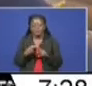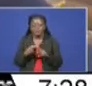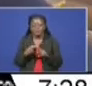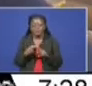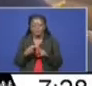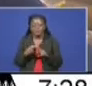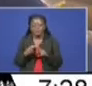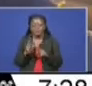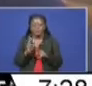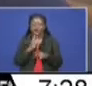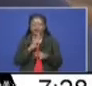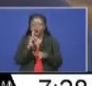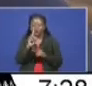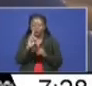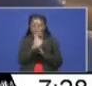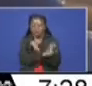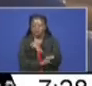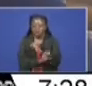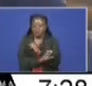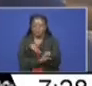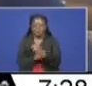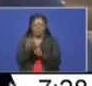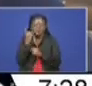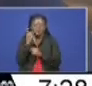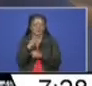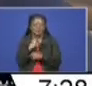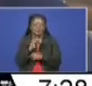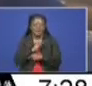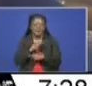and I have a 35-year friendship. We're college mates,